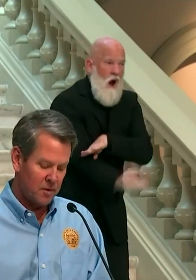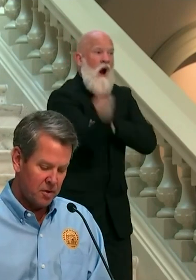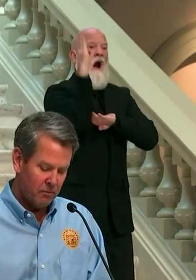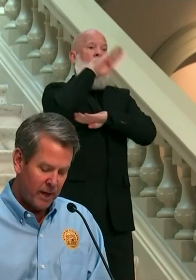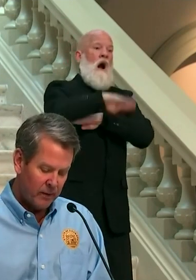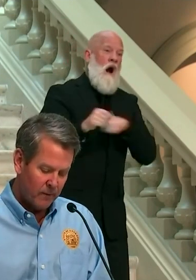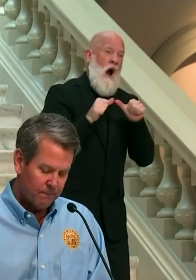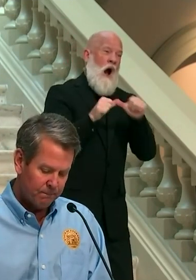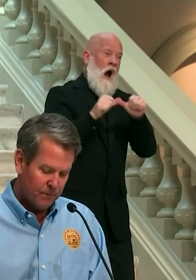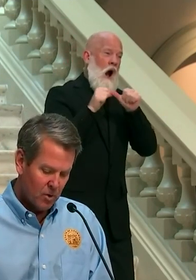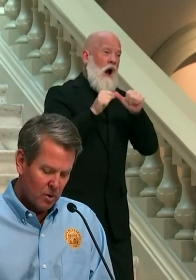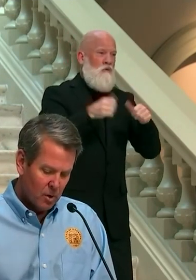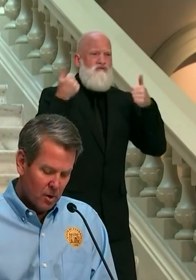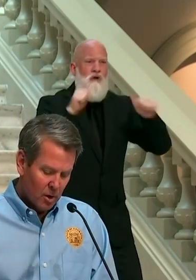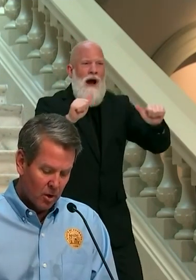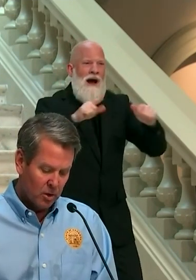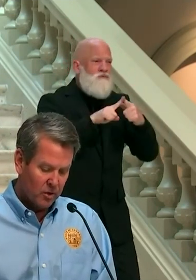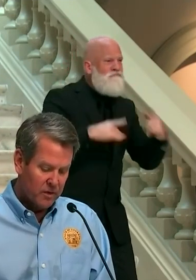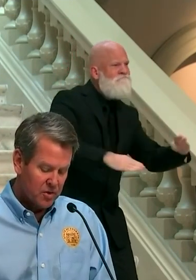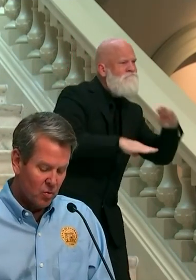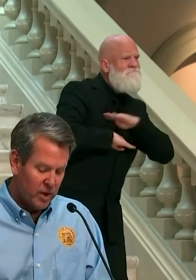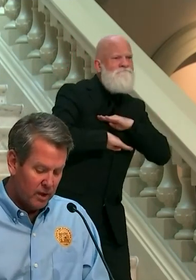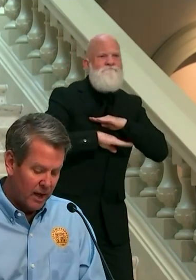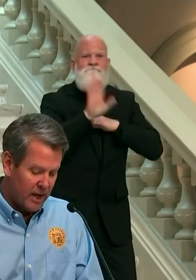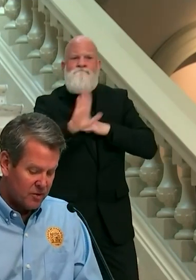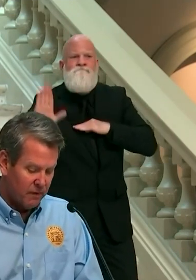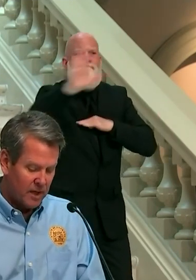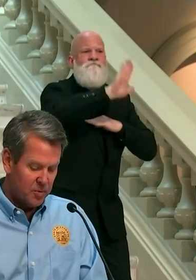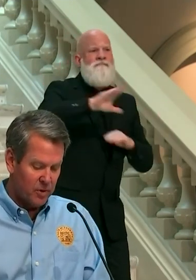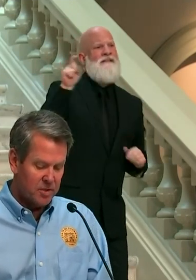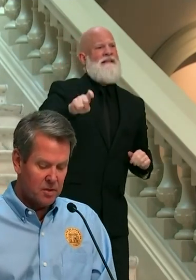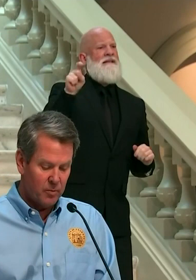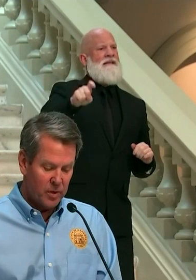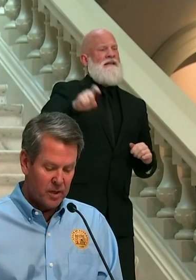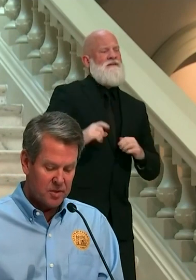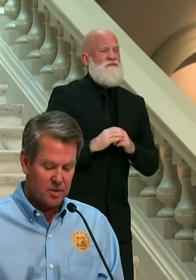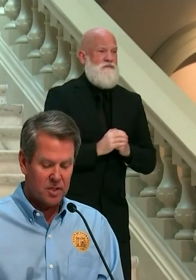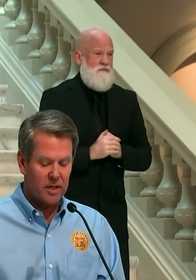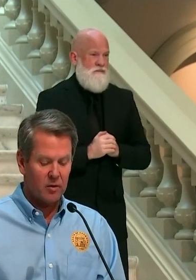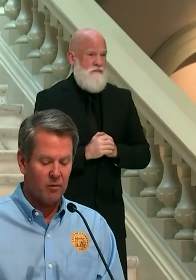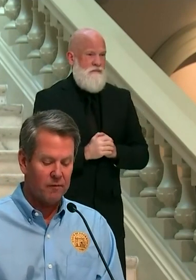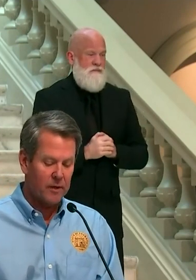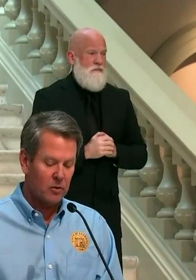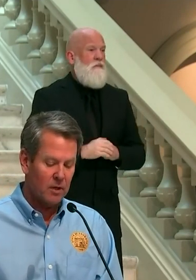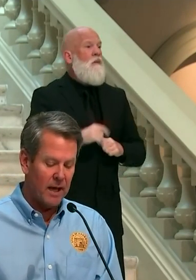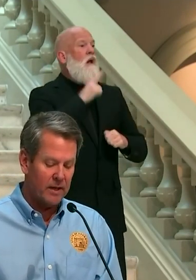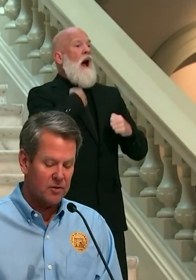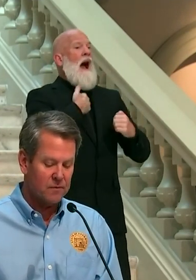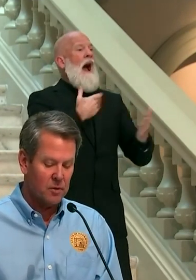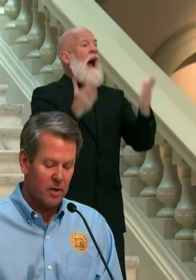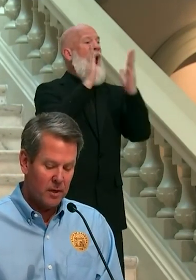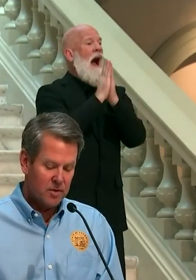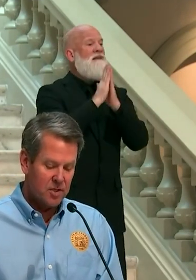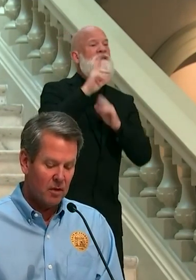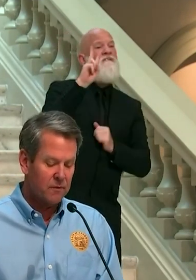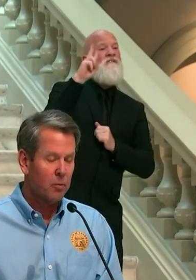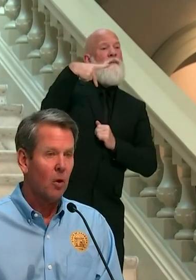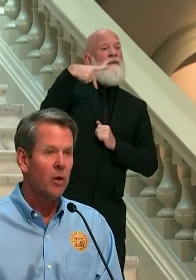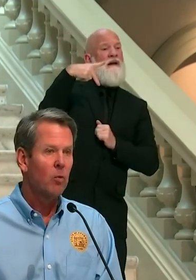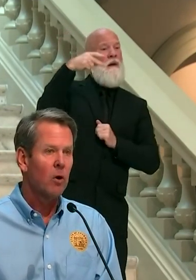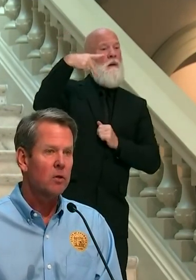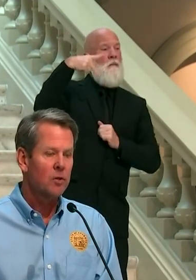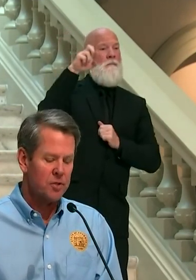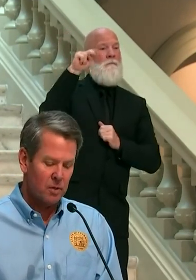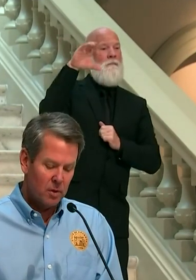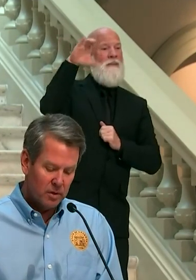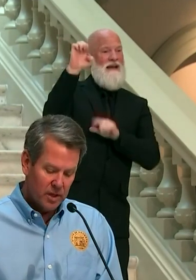planned. Also, the governor is suspending short-term vacation rentals across the state, but that does not include hotels, motels,